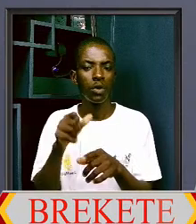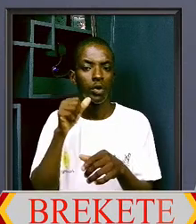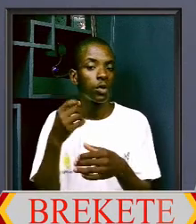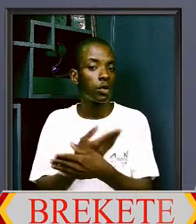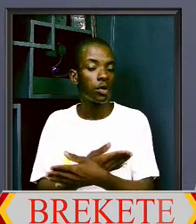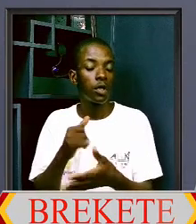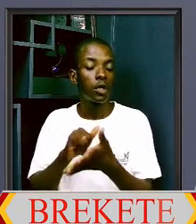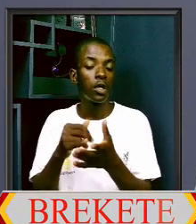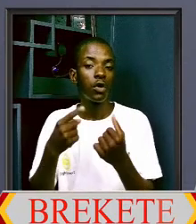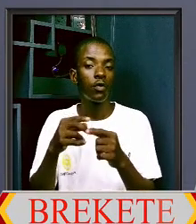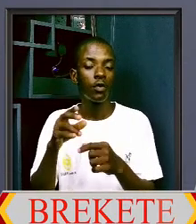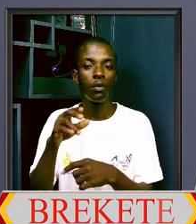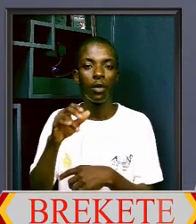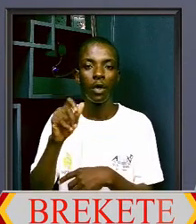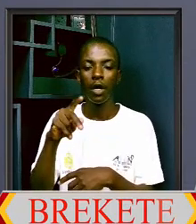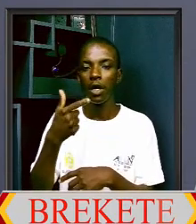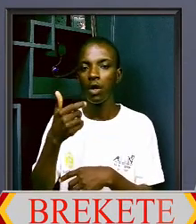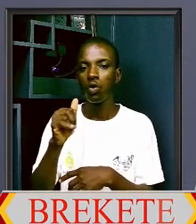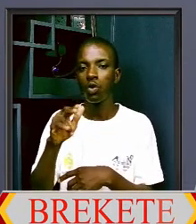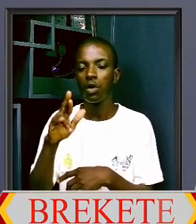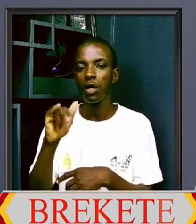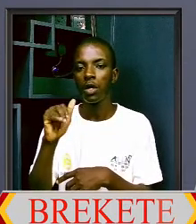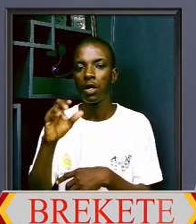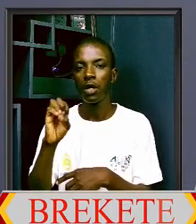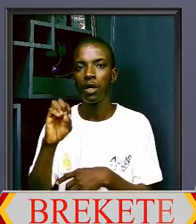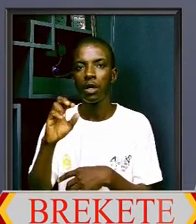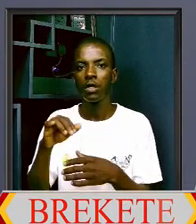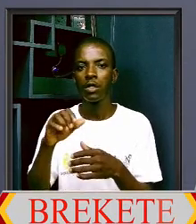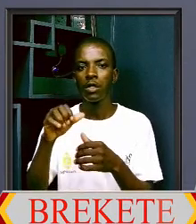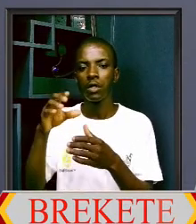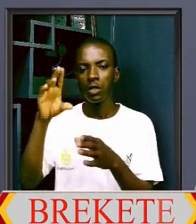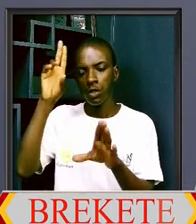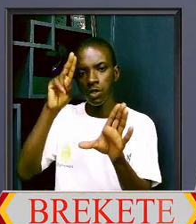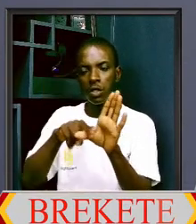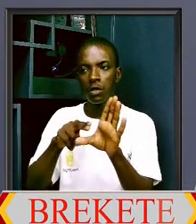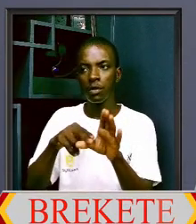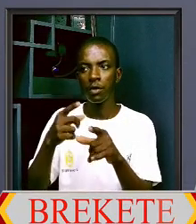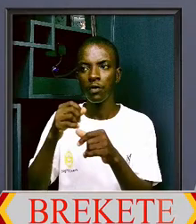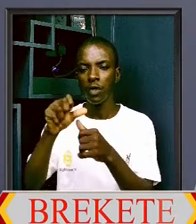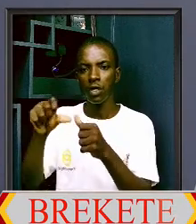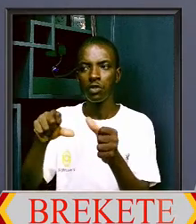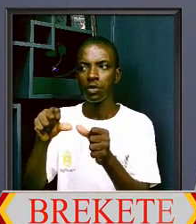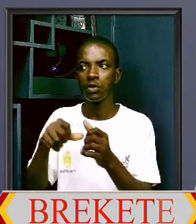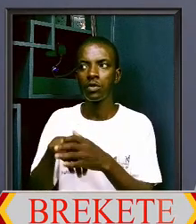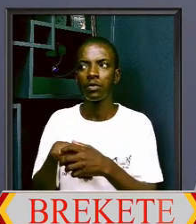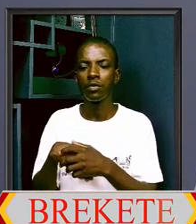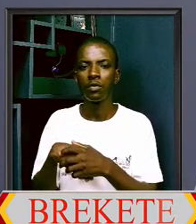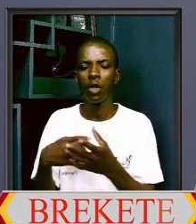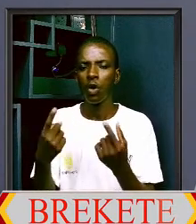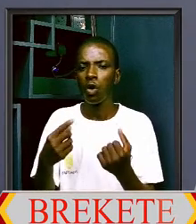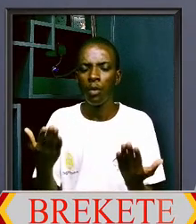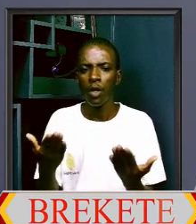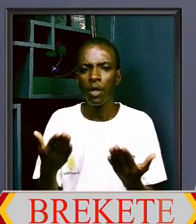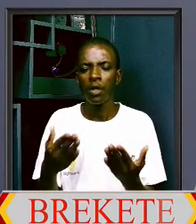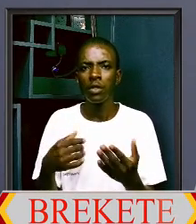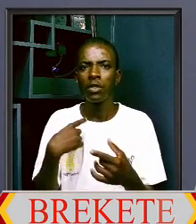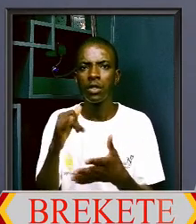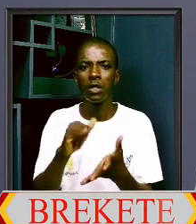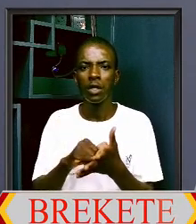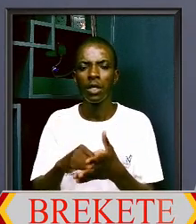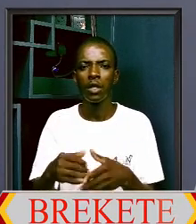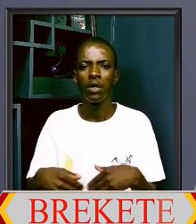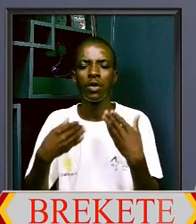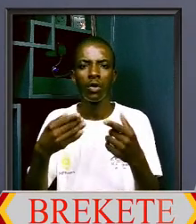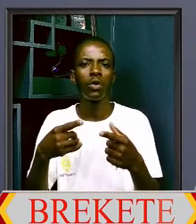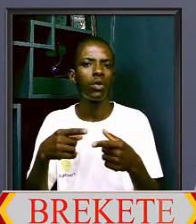which a now the chairman of the association the community collect microphone now make you update me he come here they say they